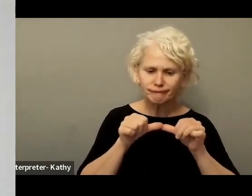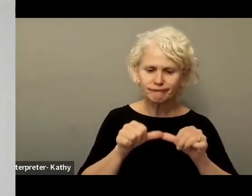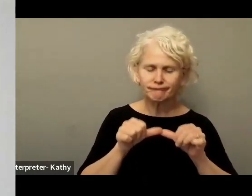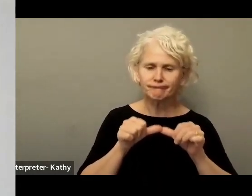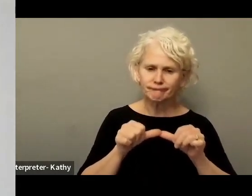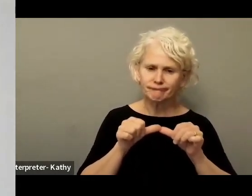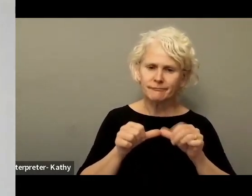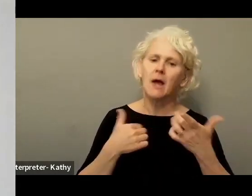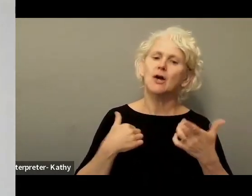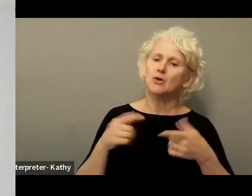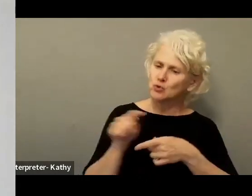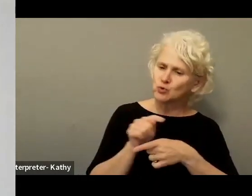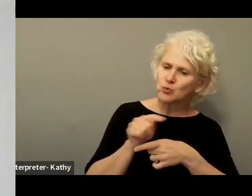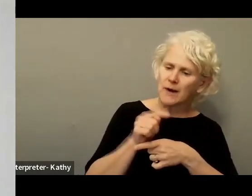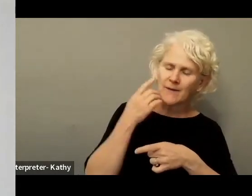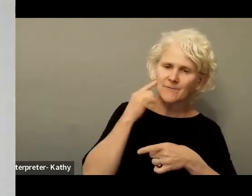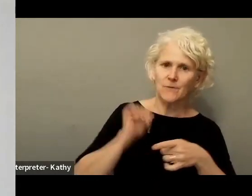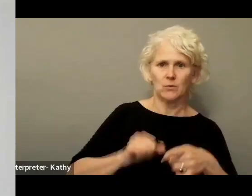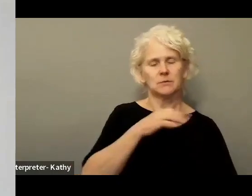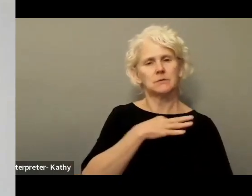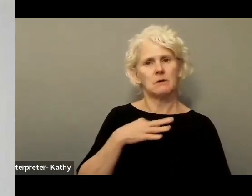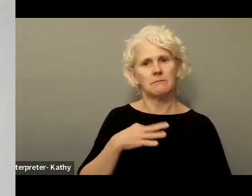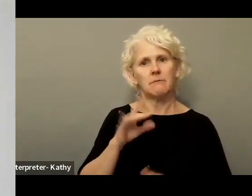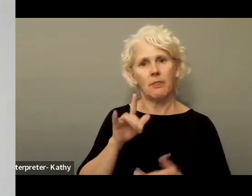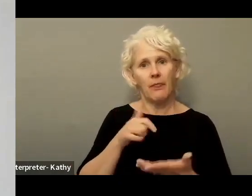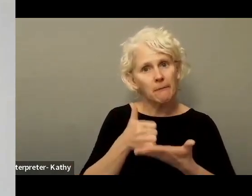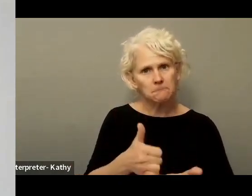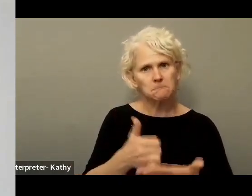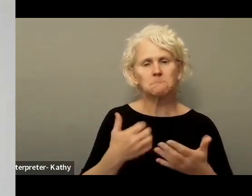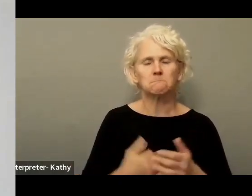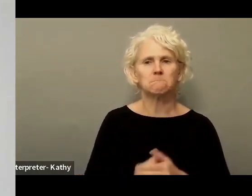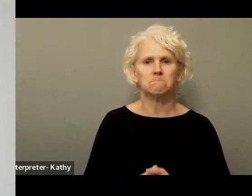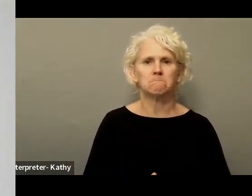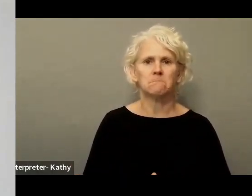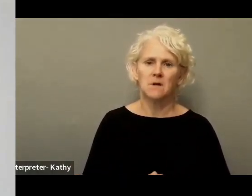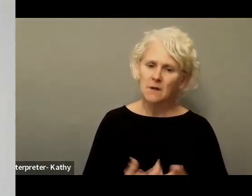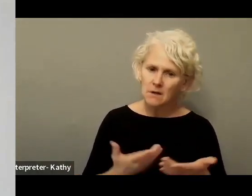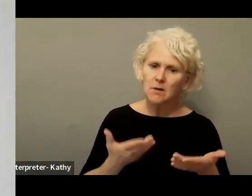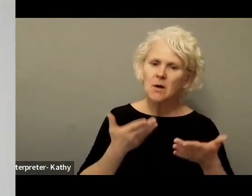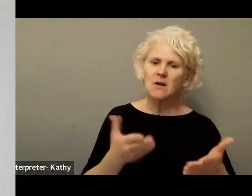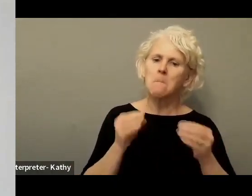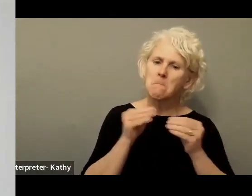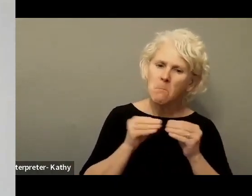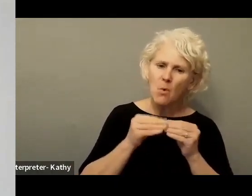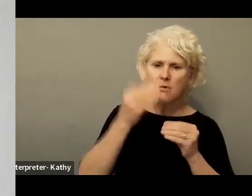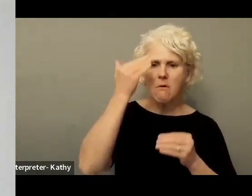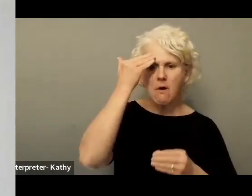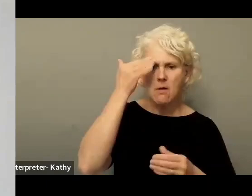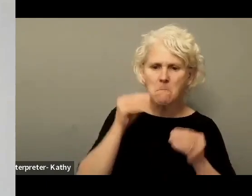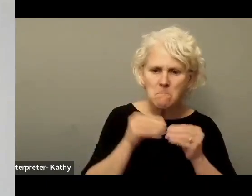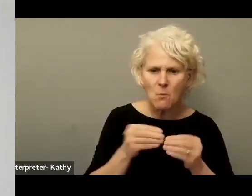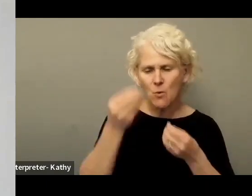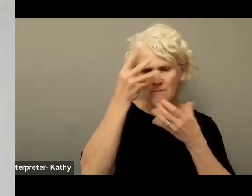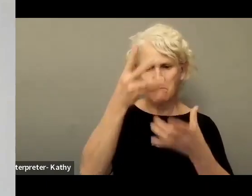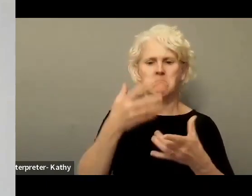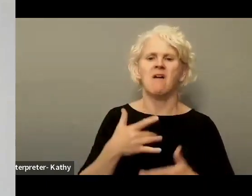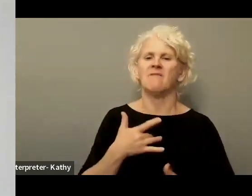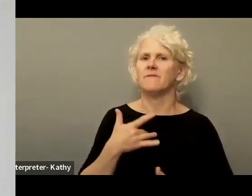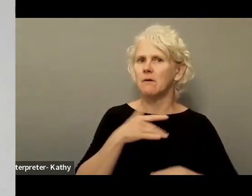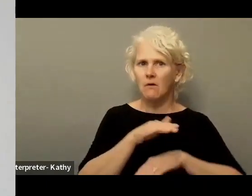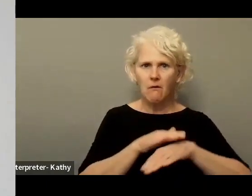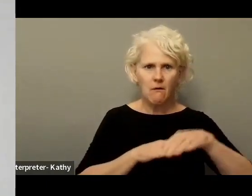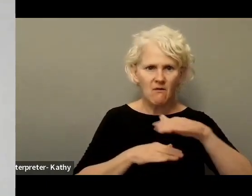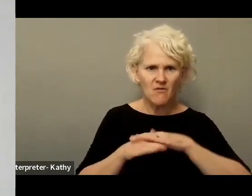staff, and that seems to help too, just continuing to provide knowledge and information to help them feel comfortable with